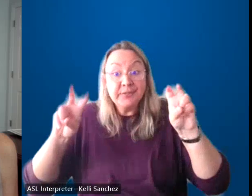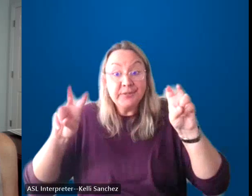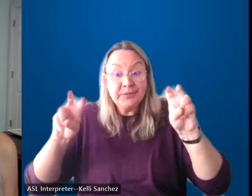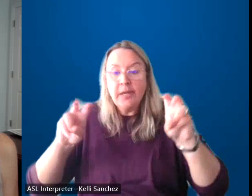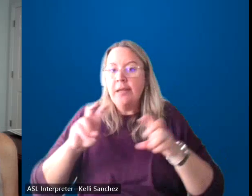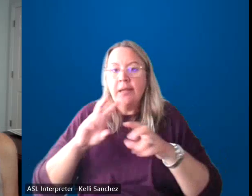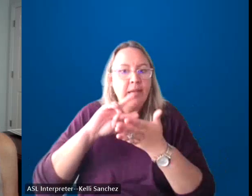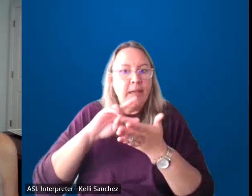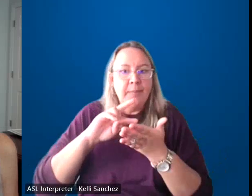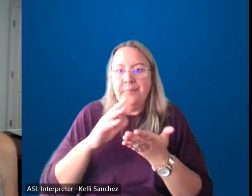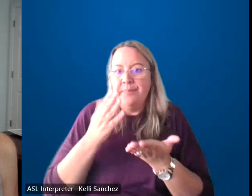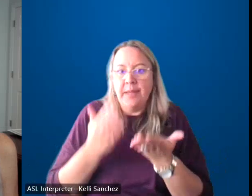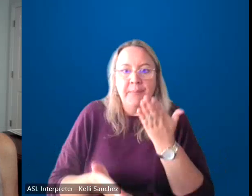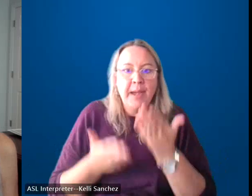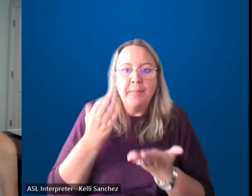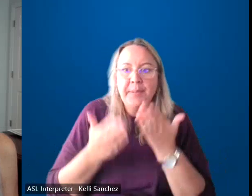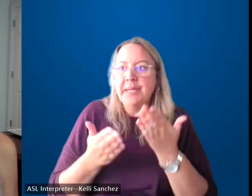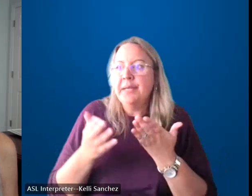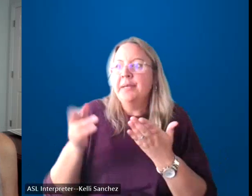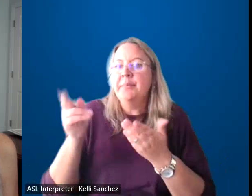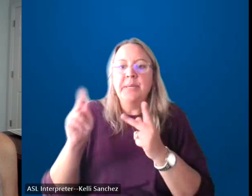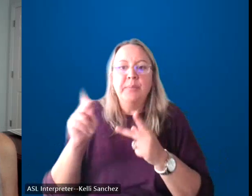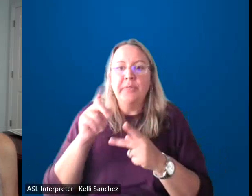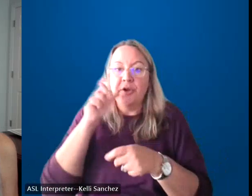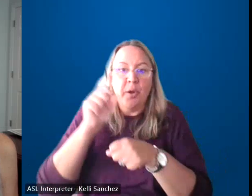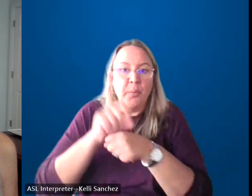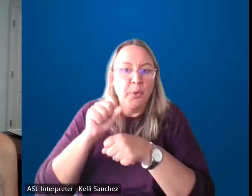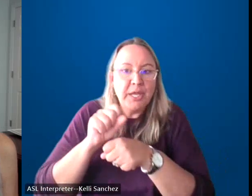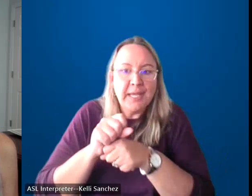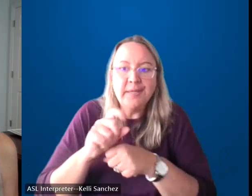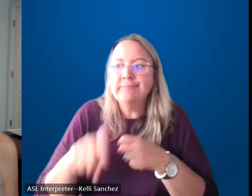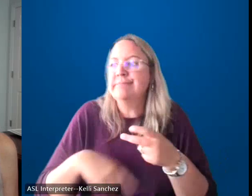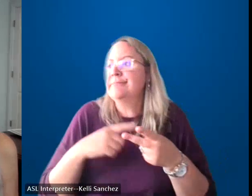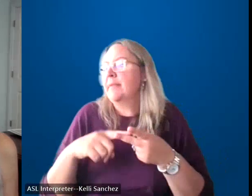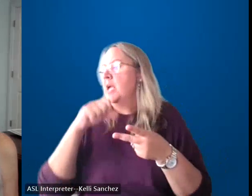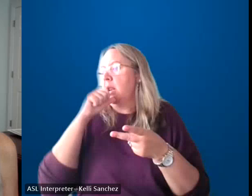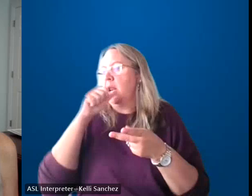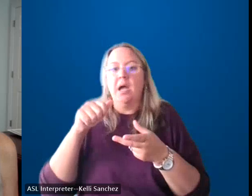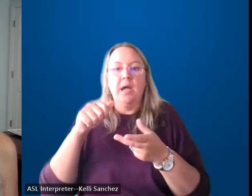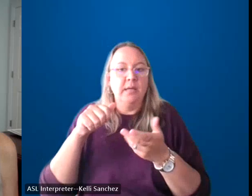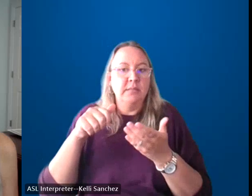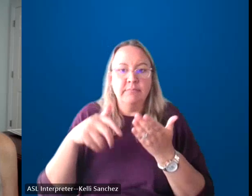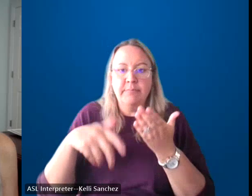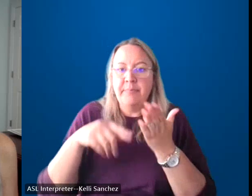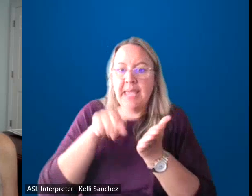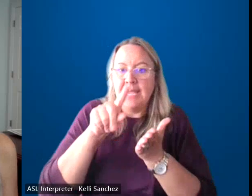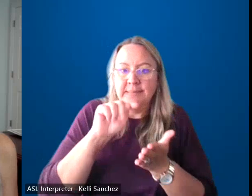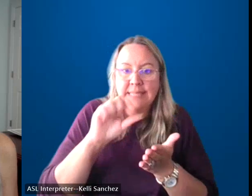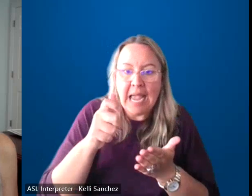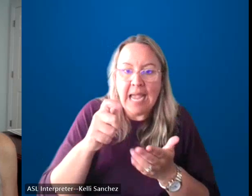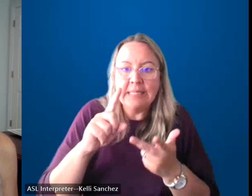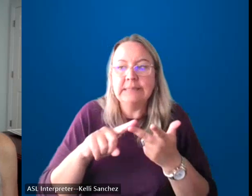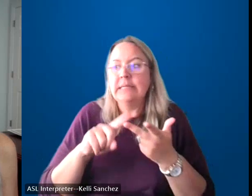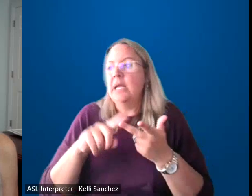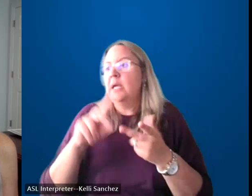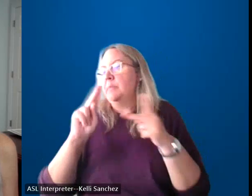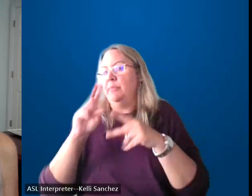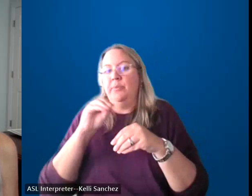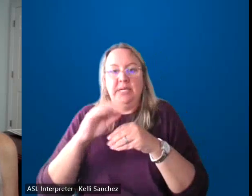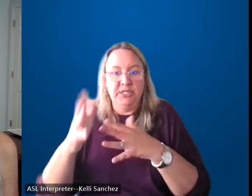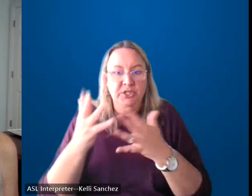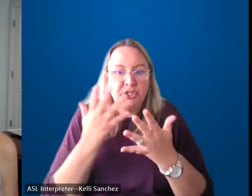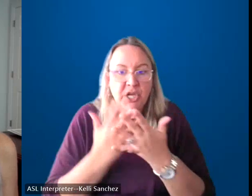people not being engaged in the workforce and not contributing to the tax base. You're going to pay it in terms of people being incarcerated.